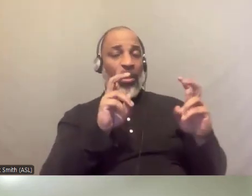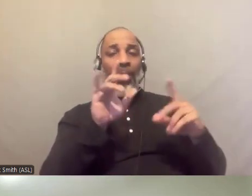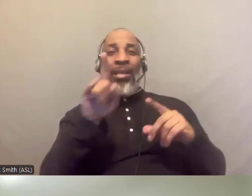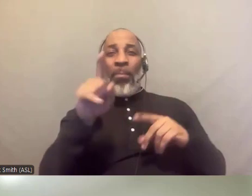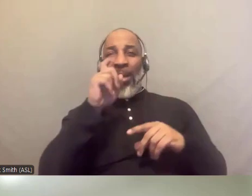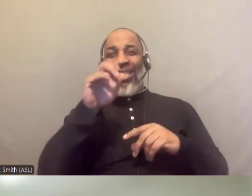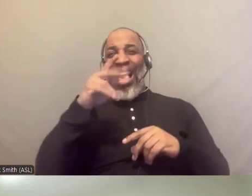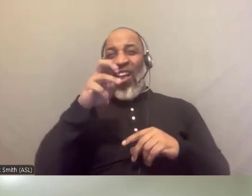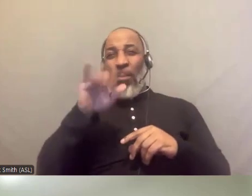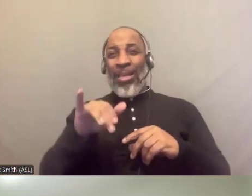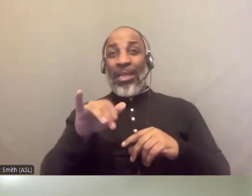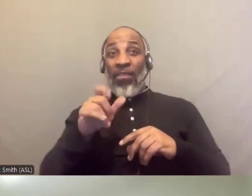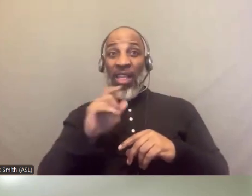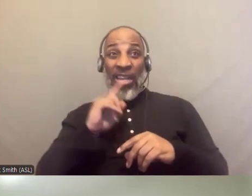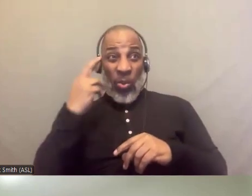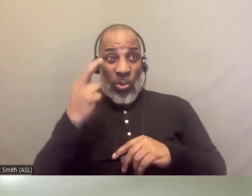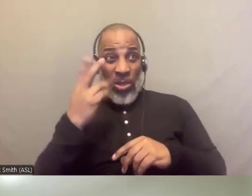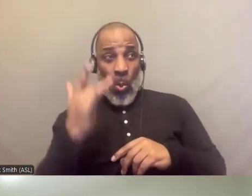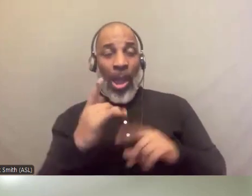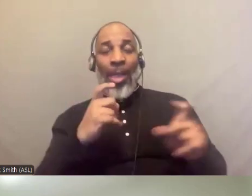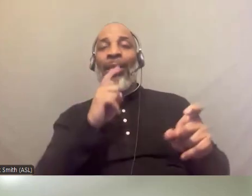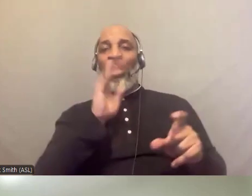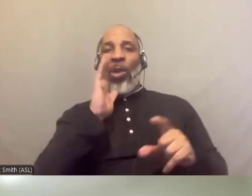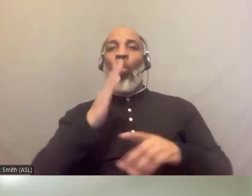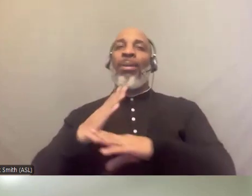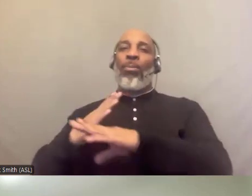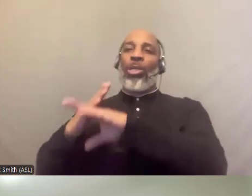not legal, and he is protected under the ADA.